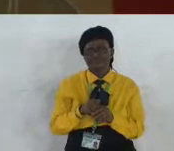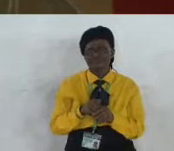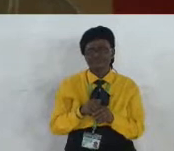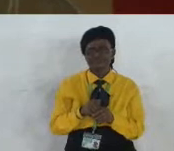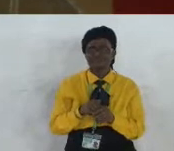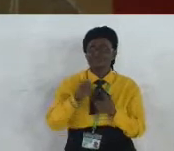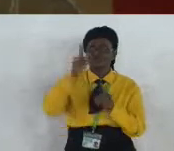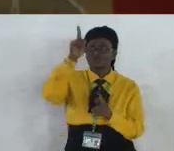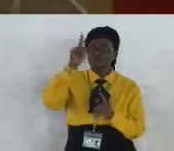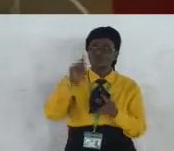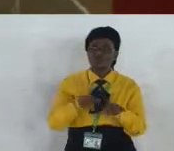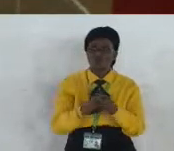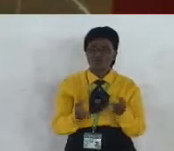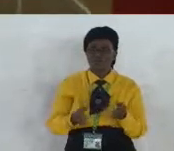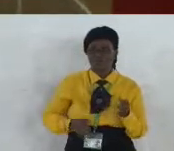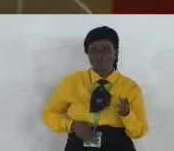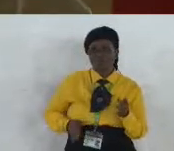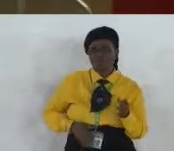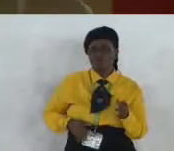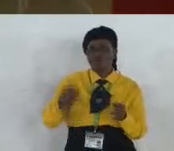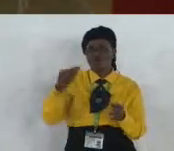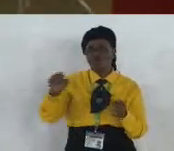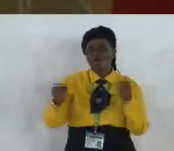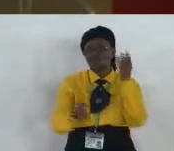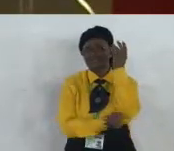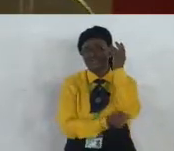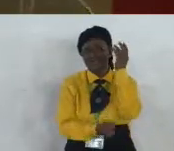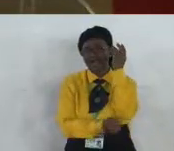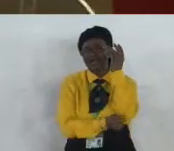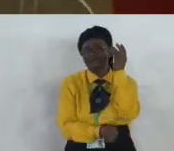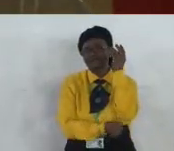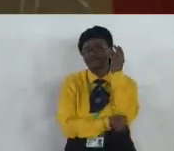You opened the womb of Sarah.